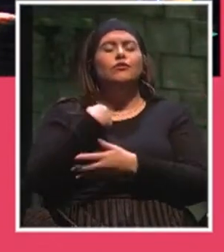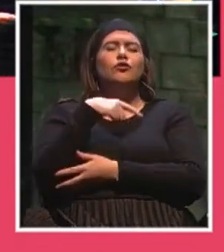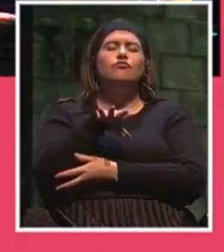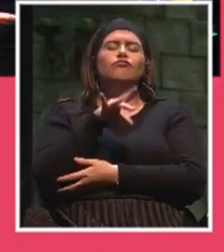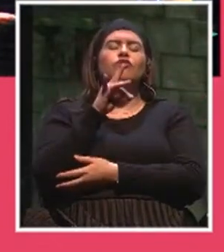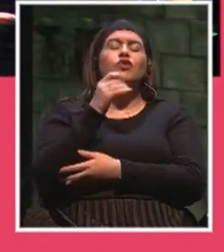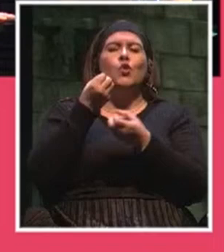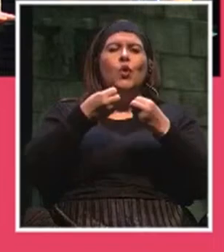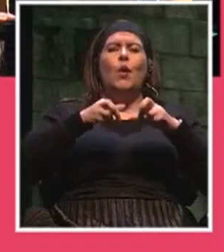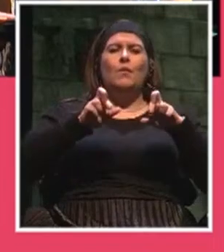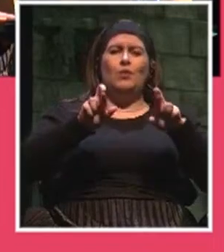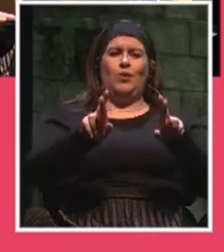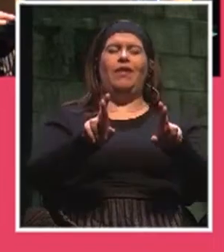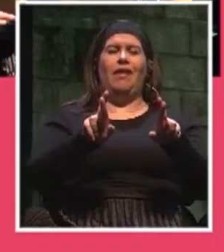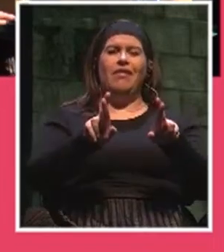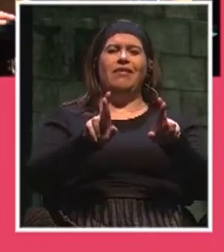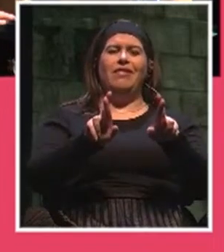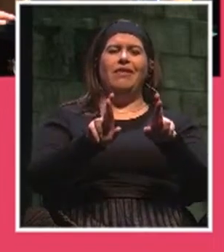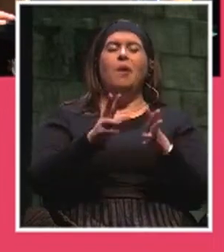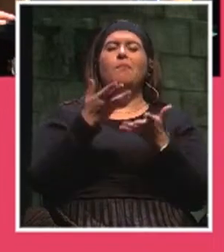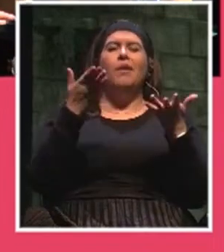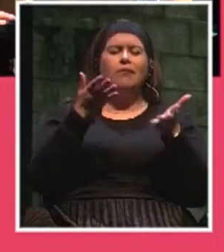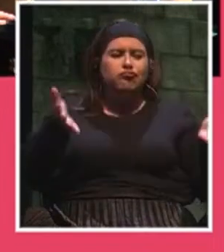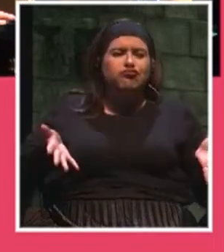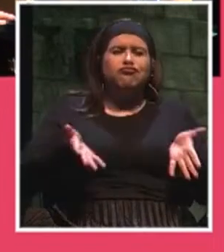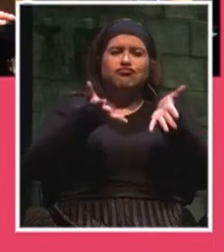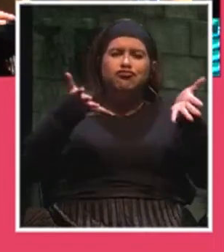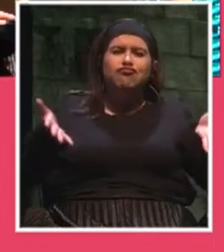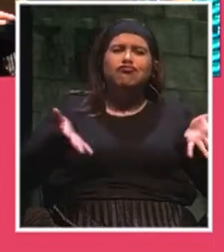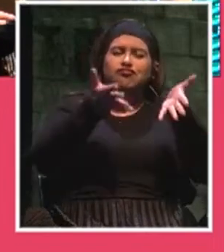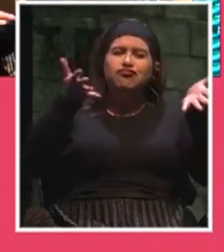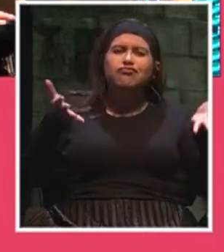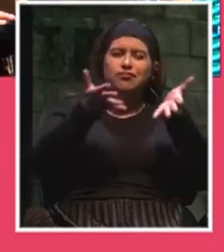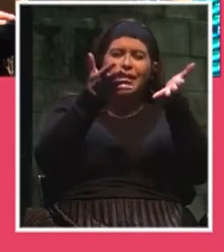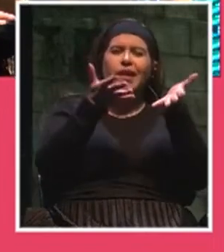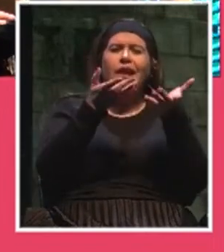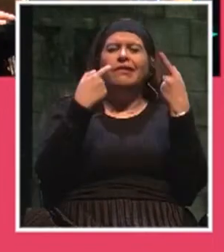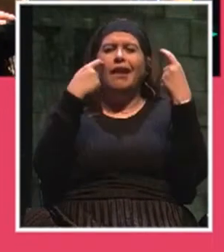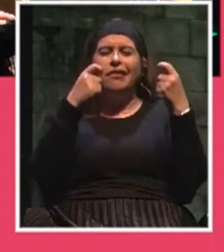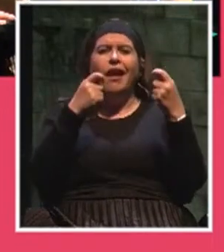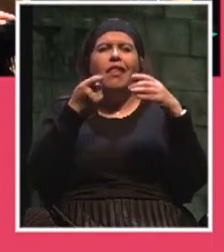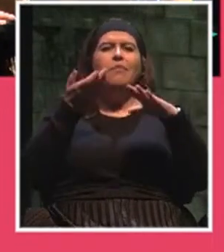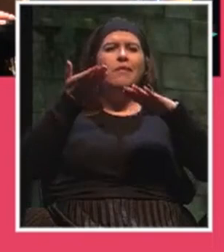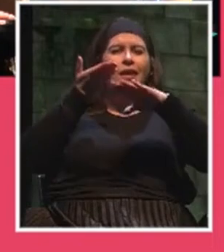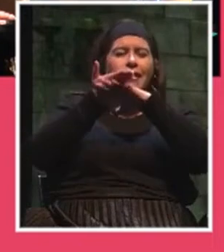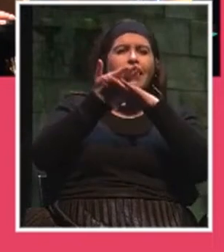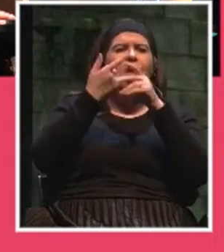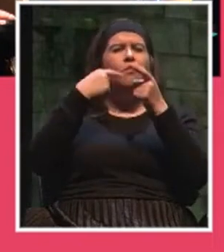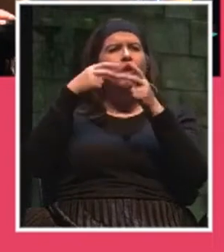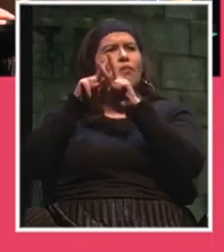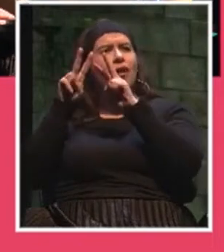to really kind of push the envelope, if you will, and to try to see what we could do with this new medium, right,